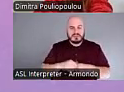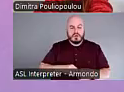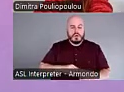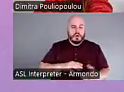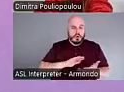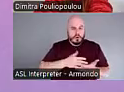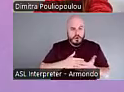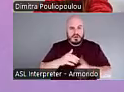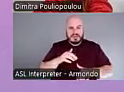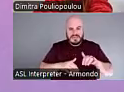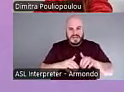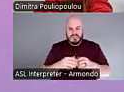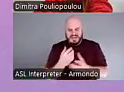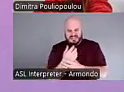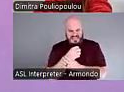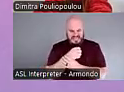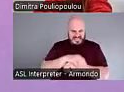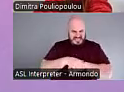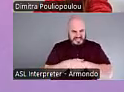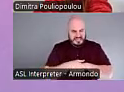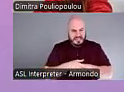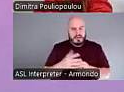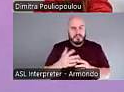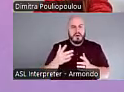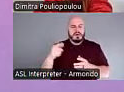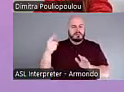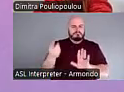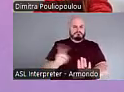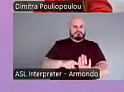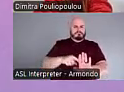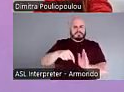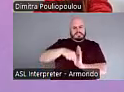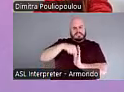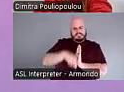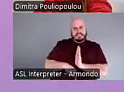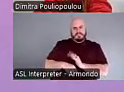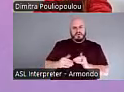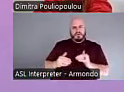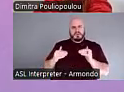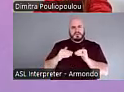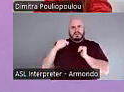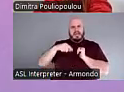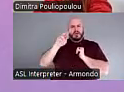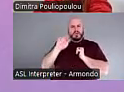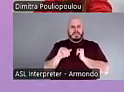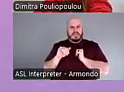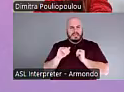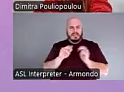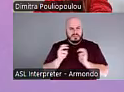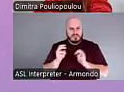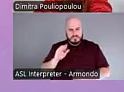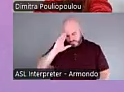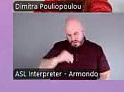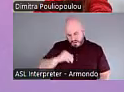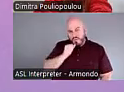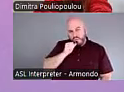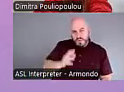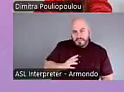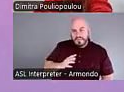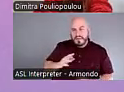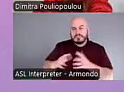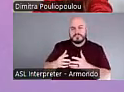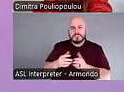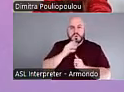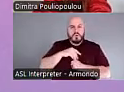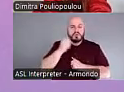physical symptoms, there is a deeper equity issue. We know that women, older adults, immigrants,